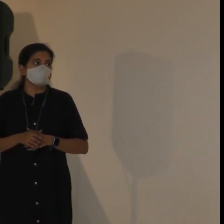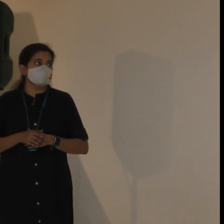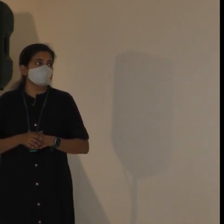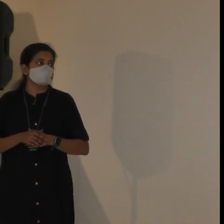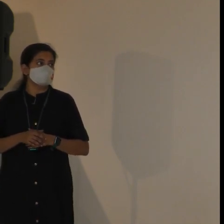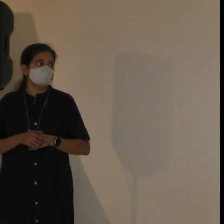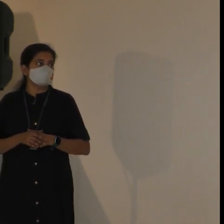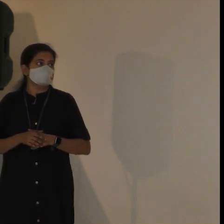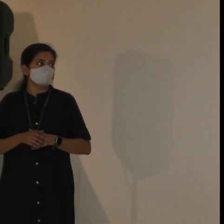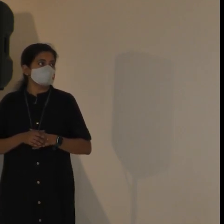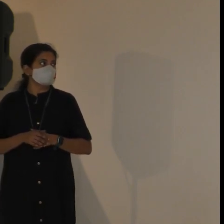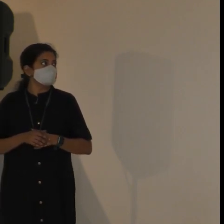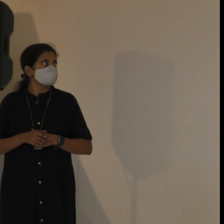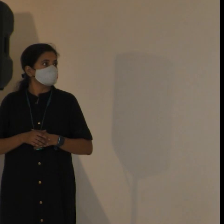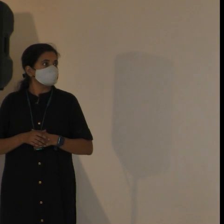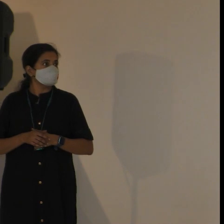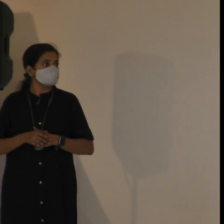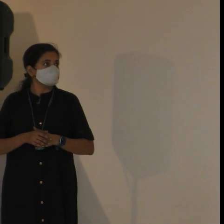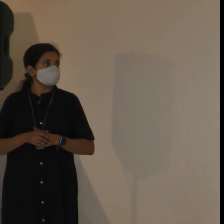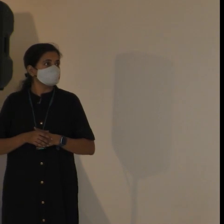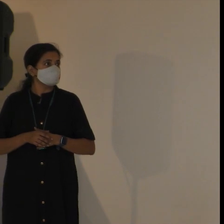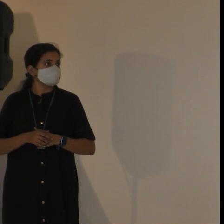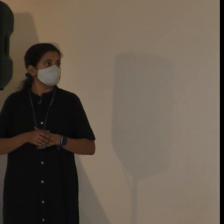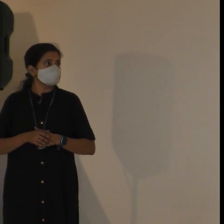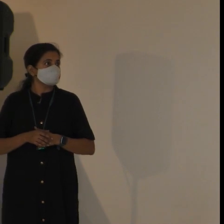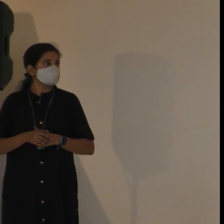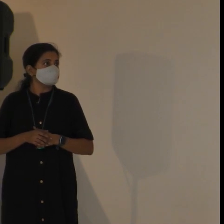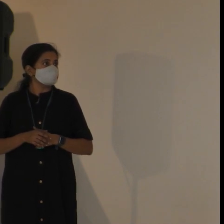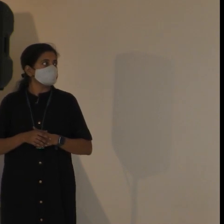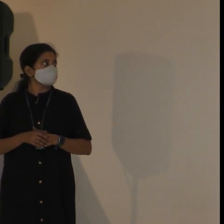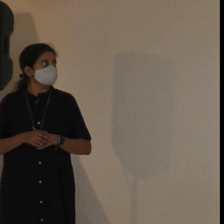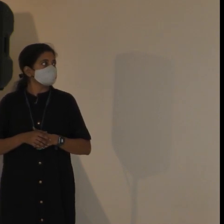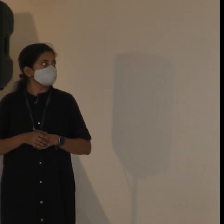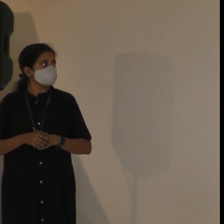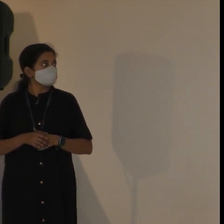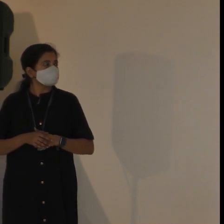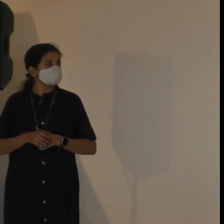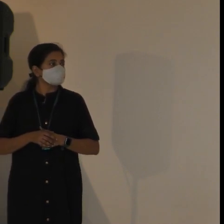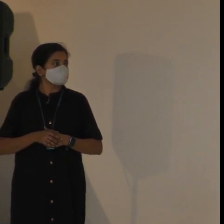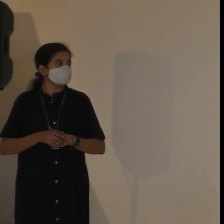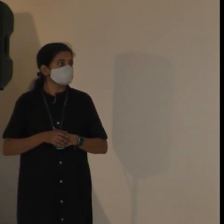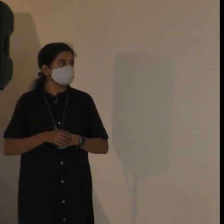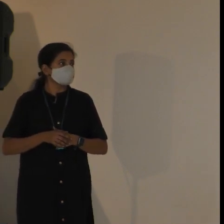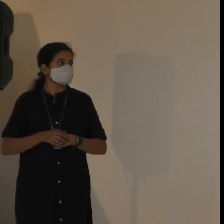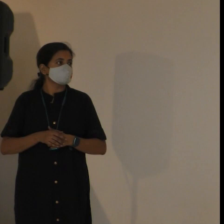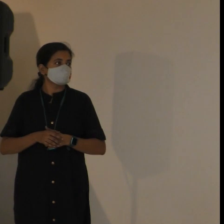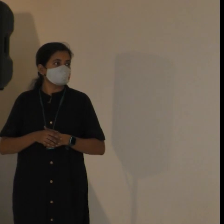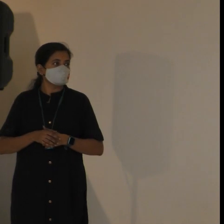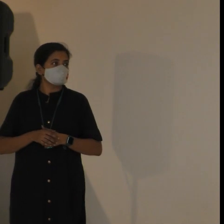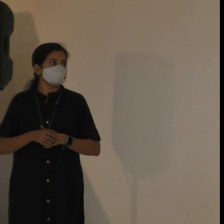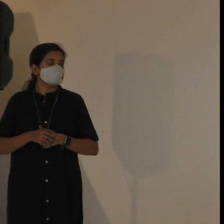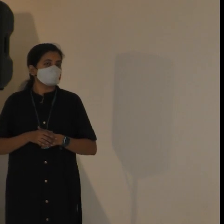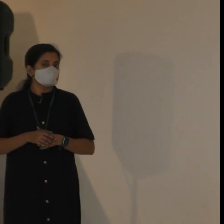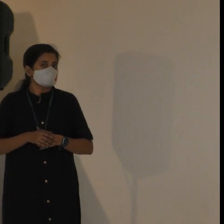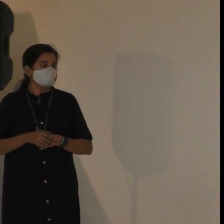So far. Lucky for that. Speaking of pain. Pain. See, you were the cue for the next slide. This is